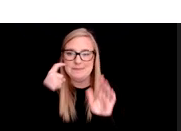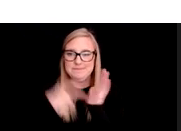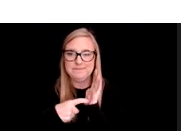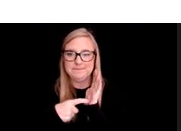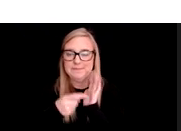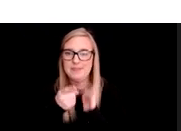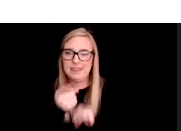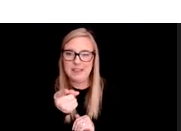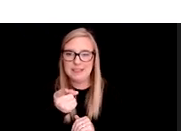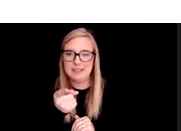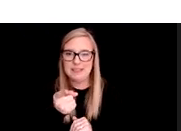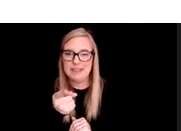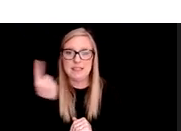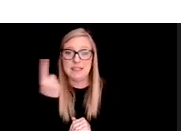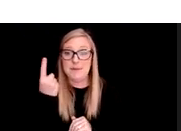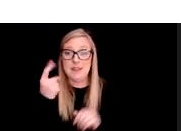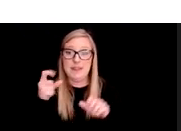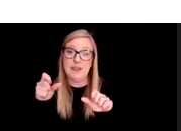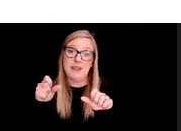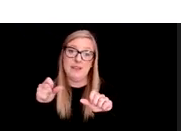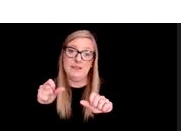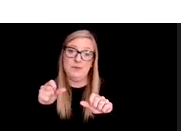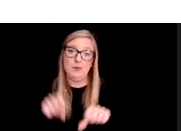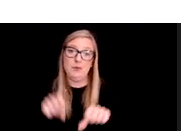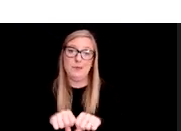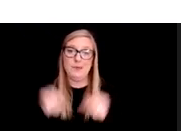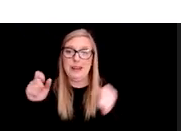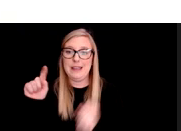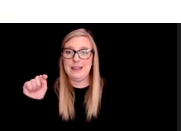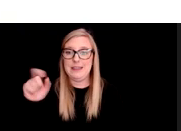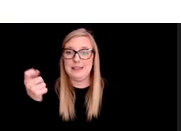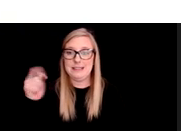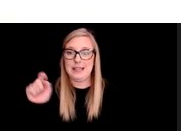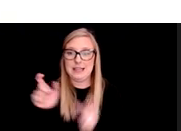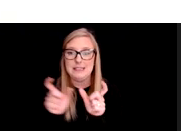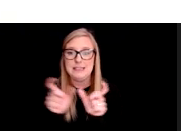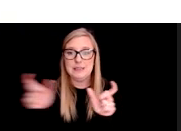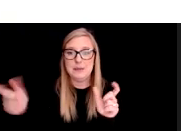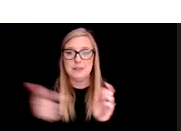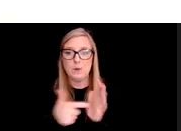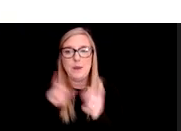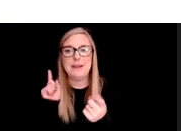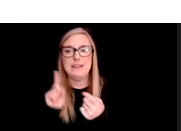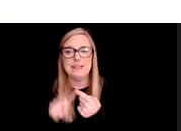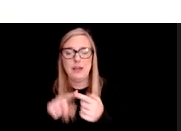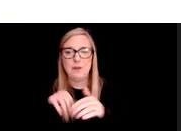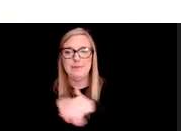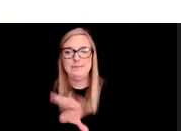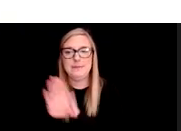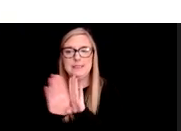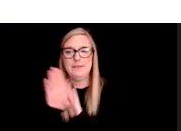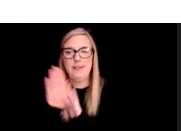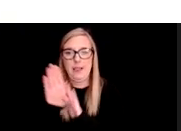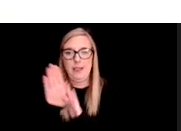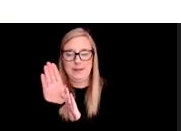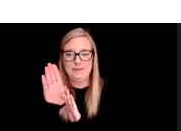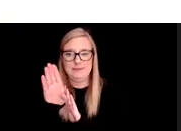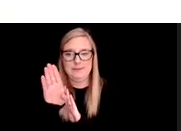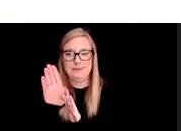as something that would break our text spacing requirement until we got into the development phase, because in the design